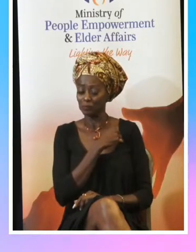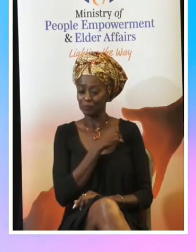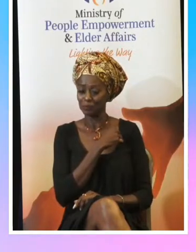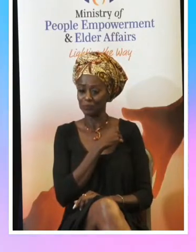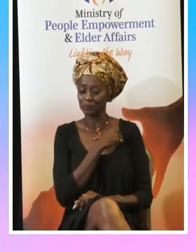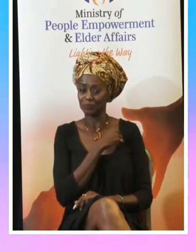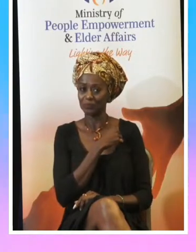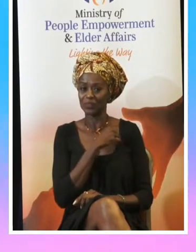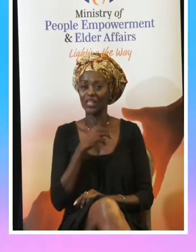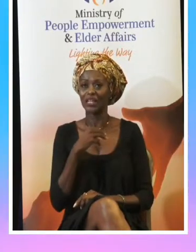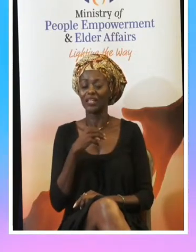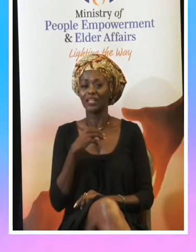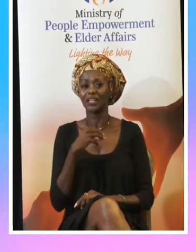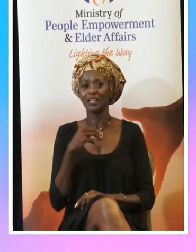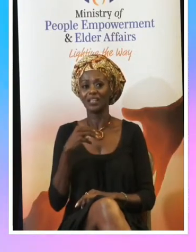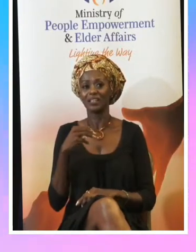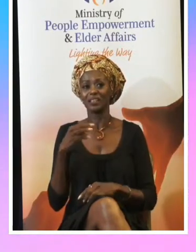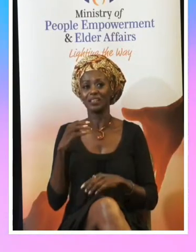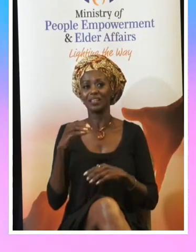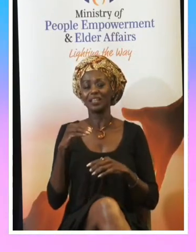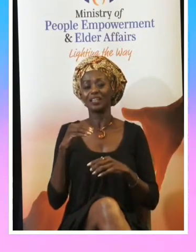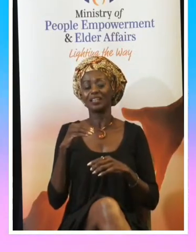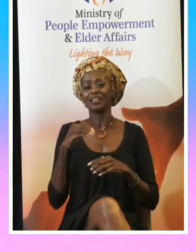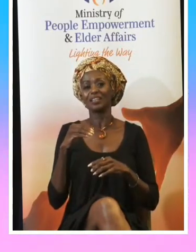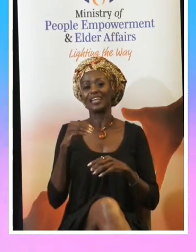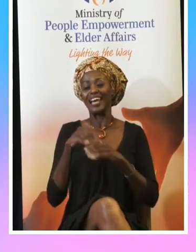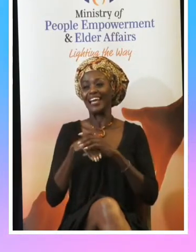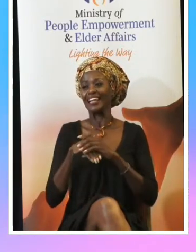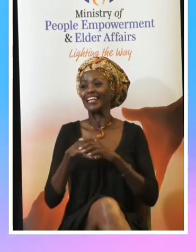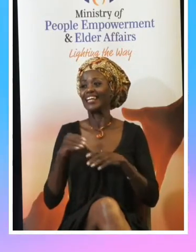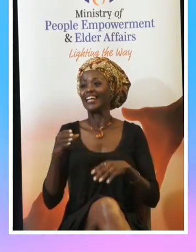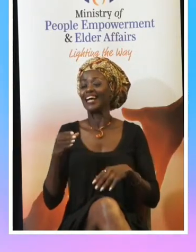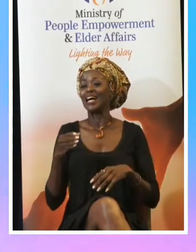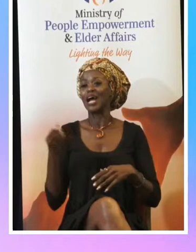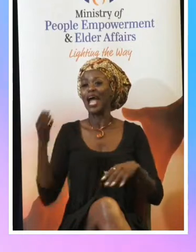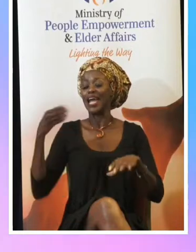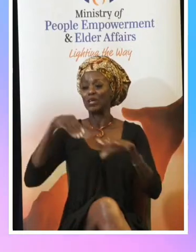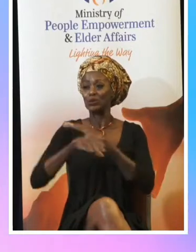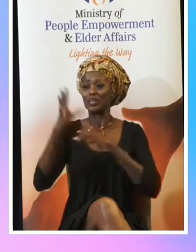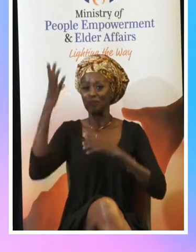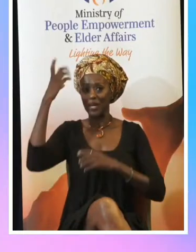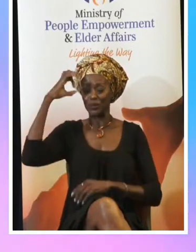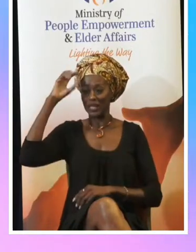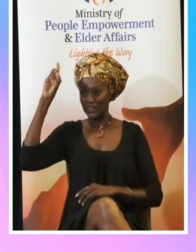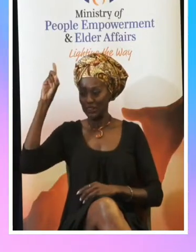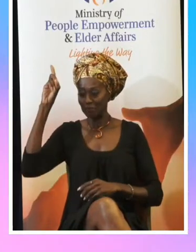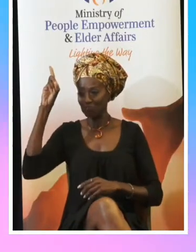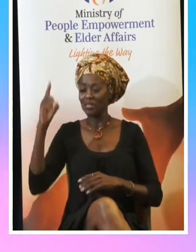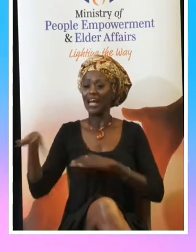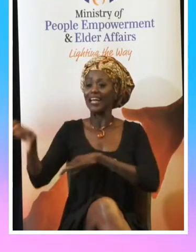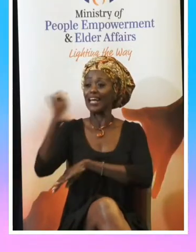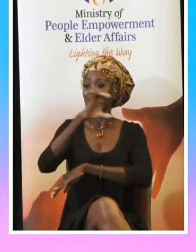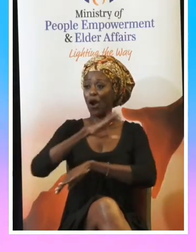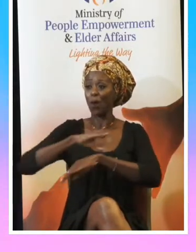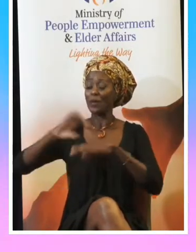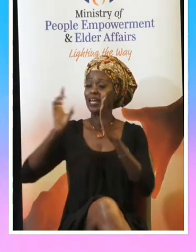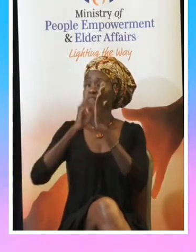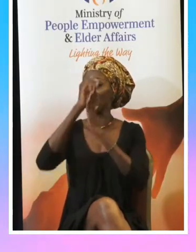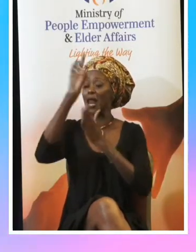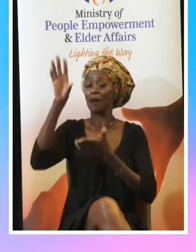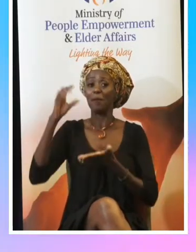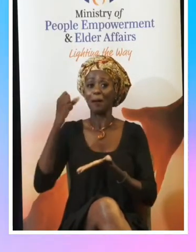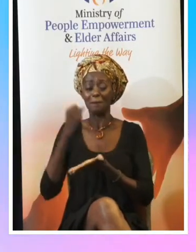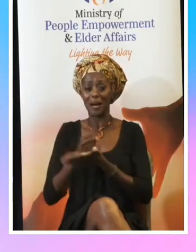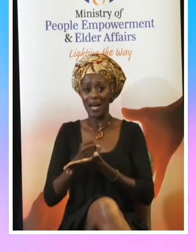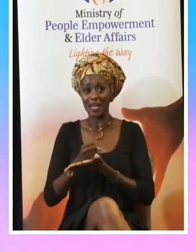to the Inclusive Education Committee that the Caribbean Development Bank has, and I believe